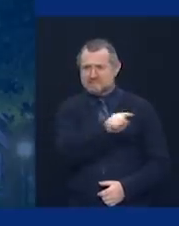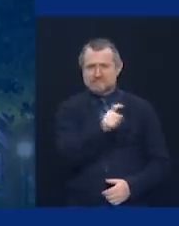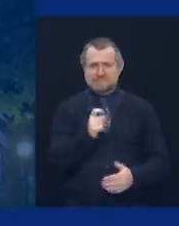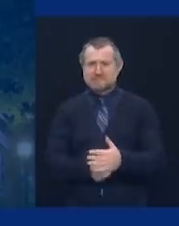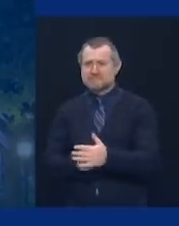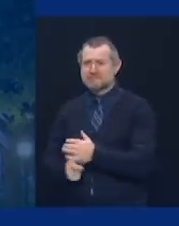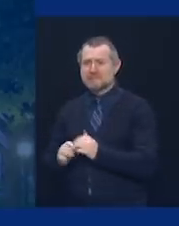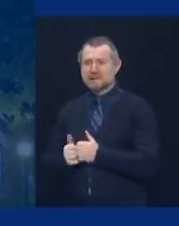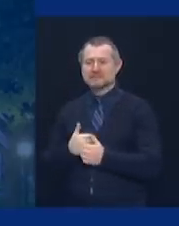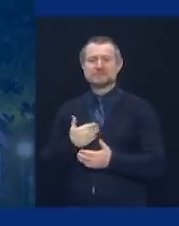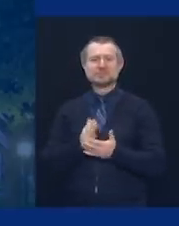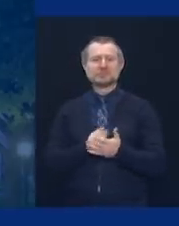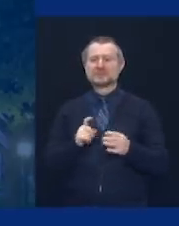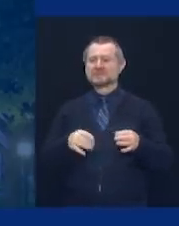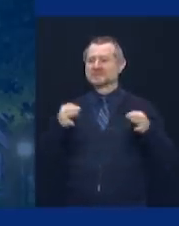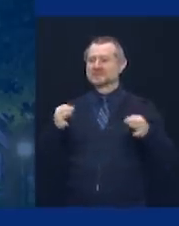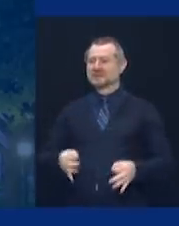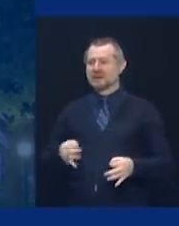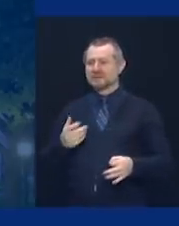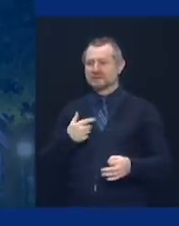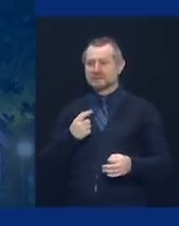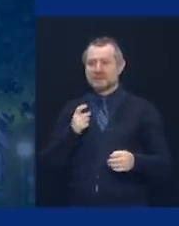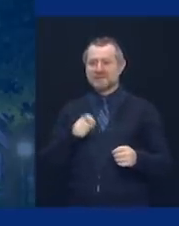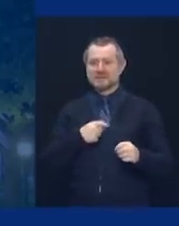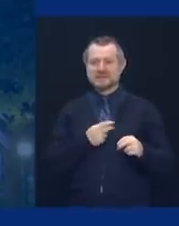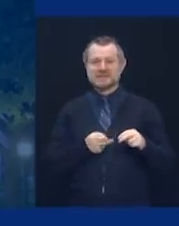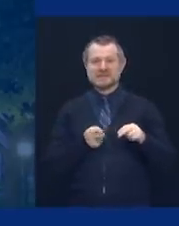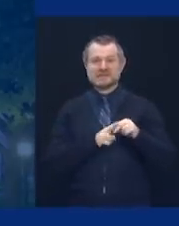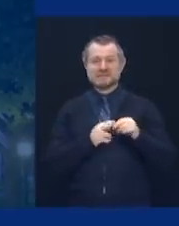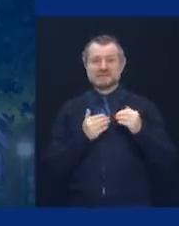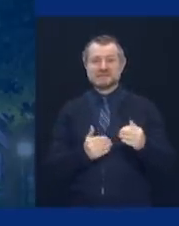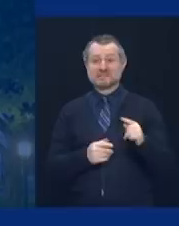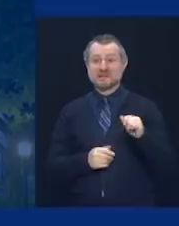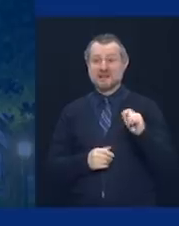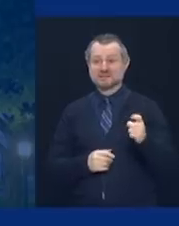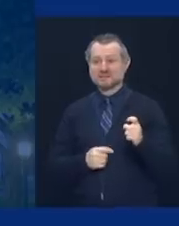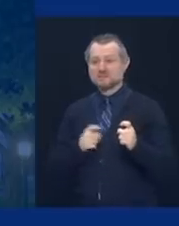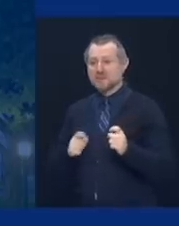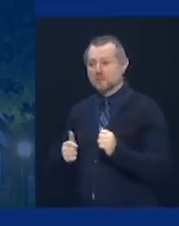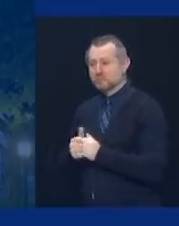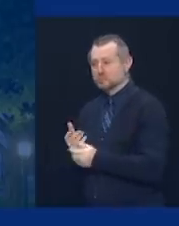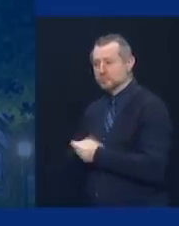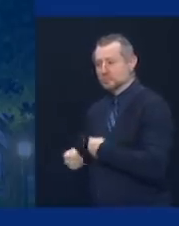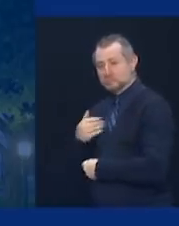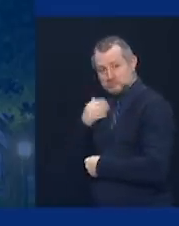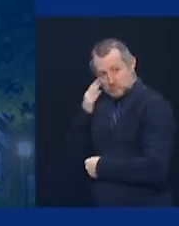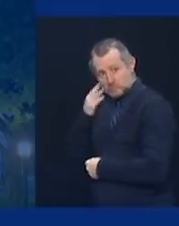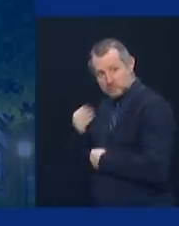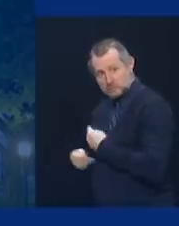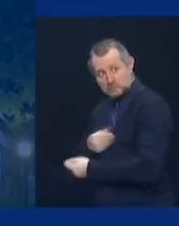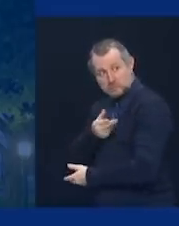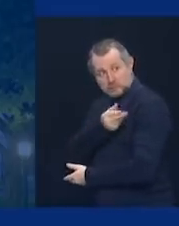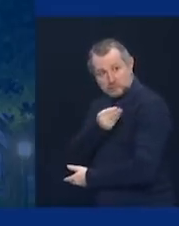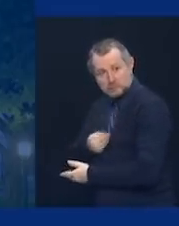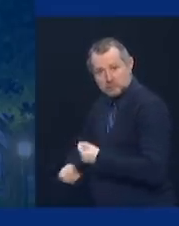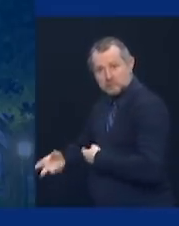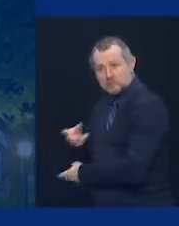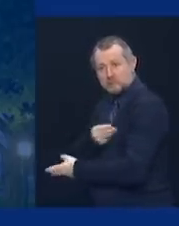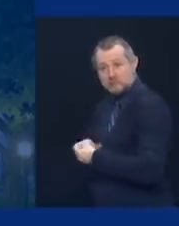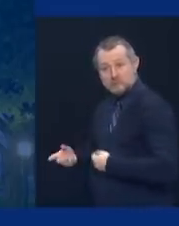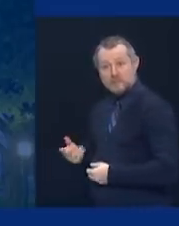have to do a tax increase as part of the budget. And where do you make up the $13.5